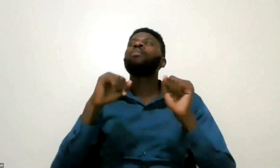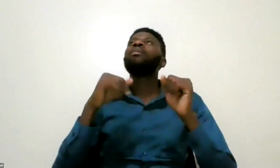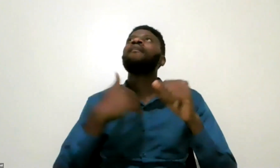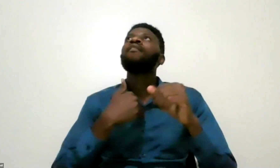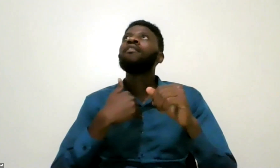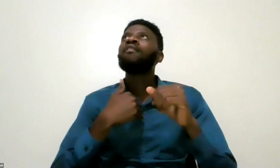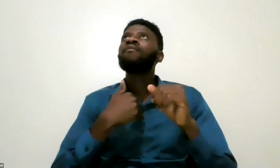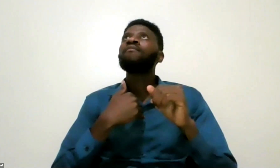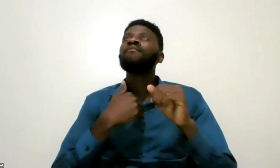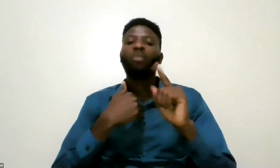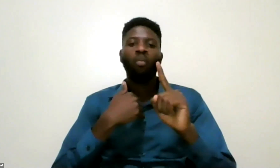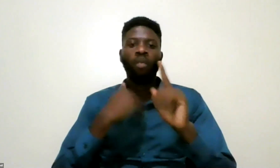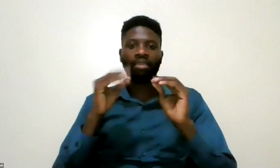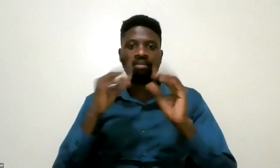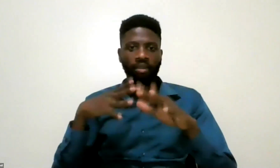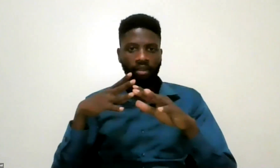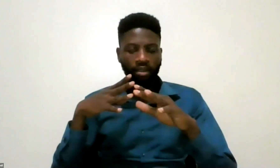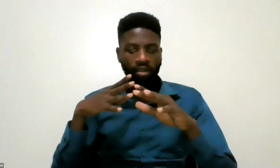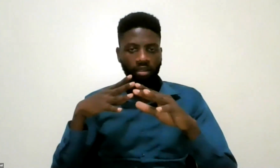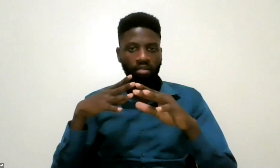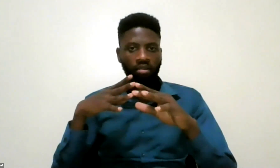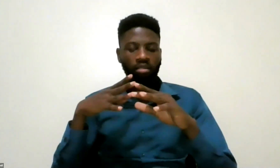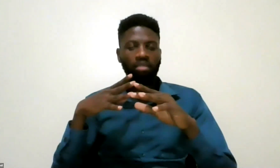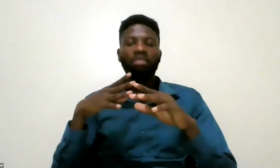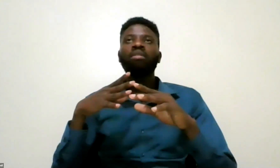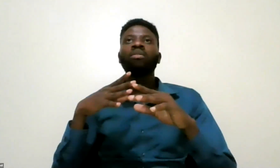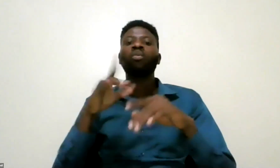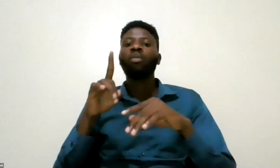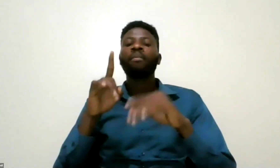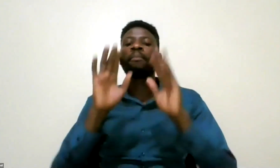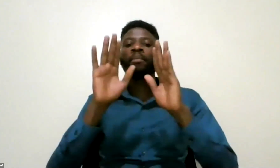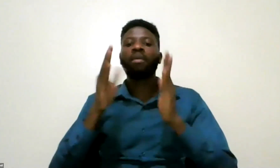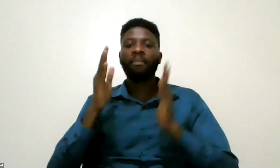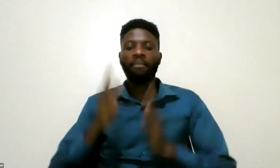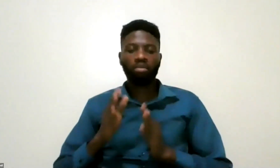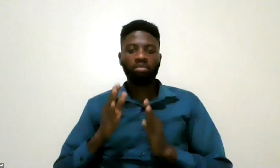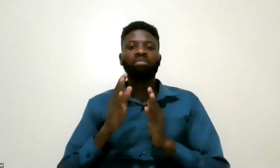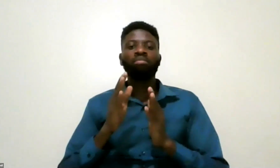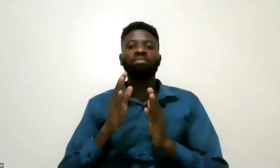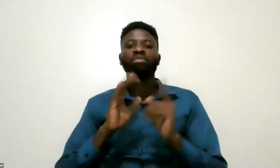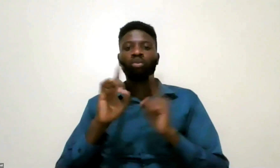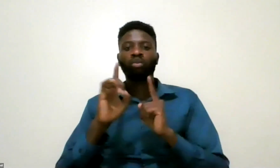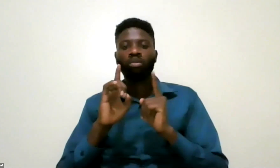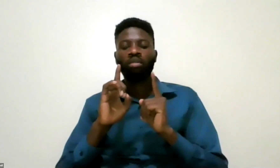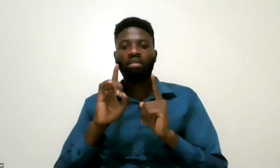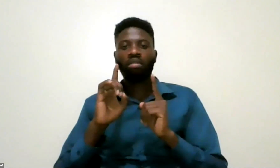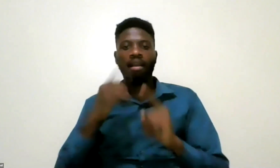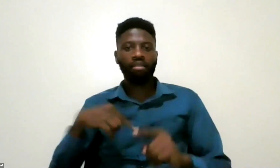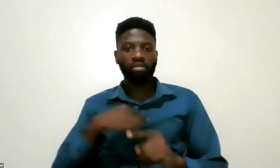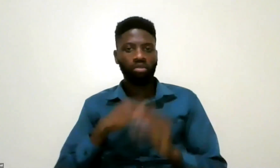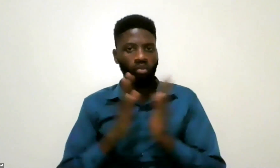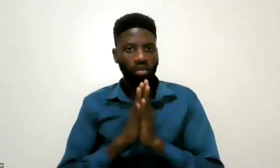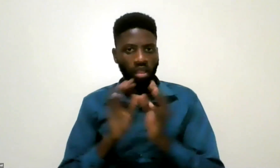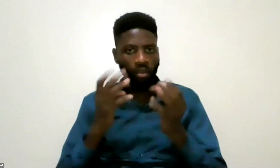one key speaker or one key person in the industry who will be speaking to us? How many can